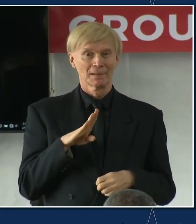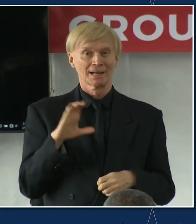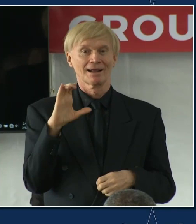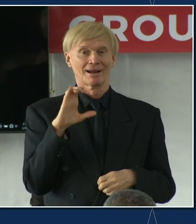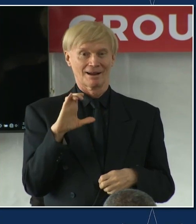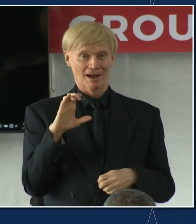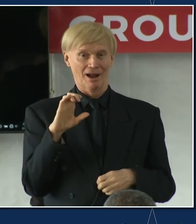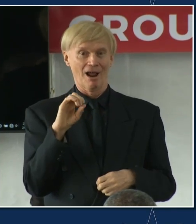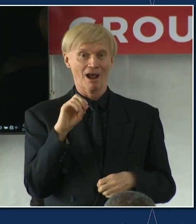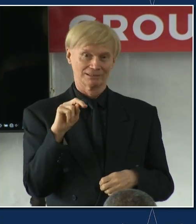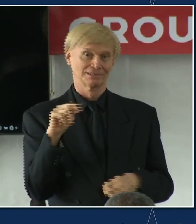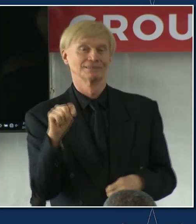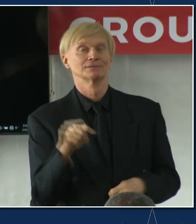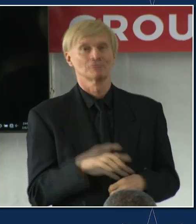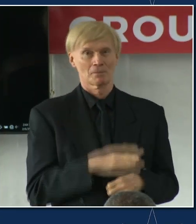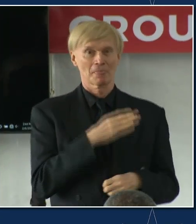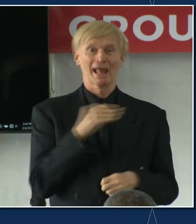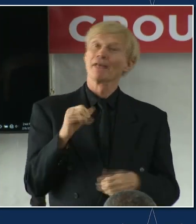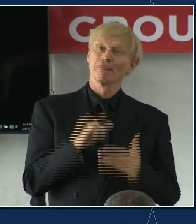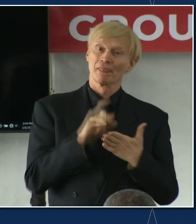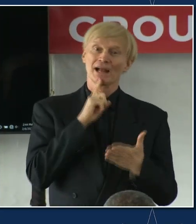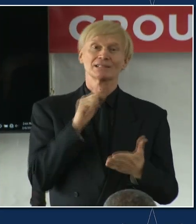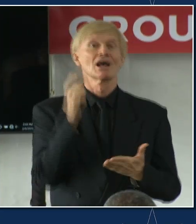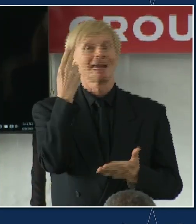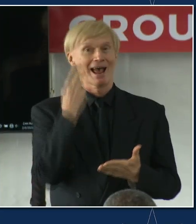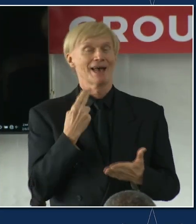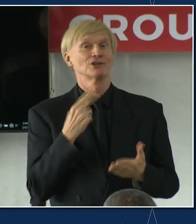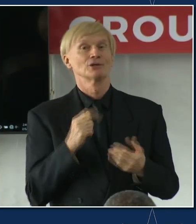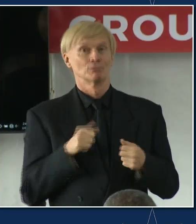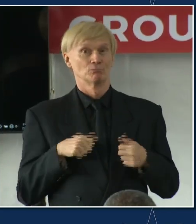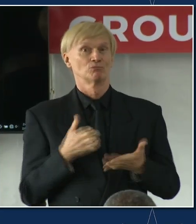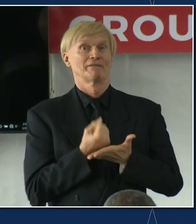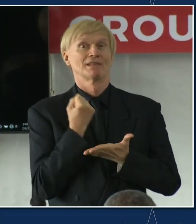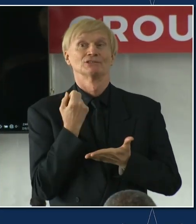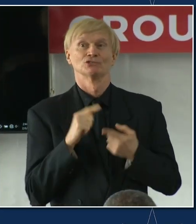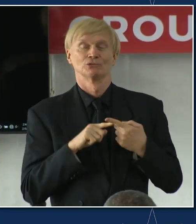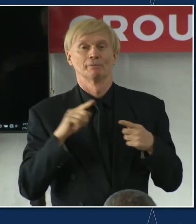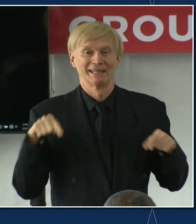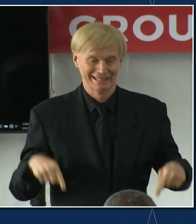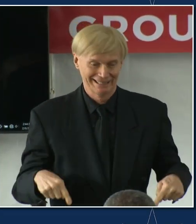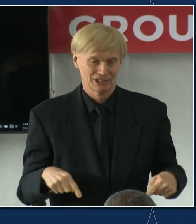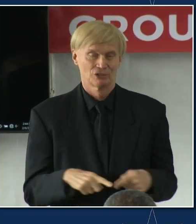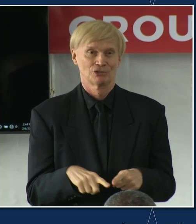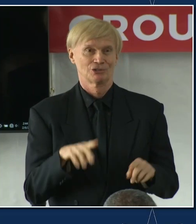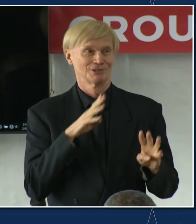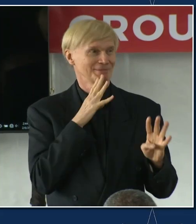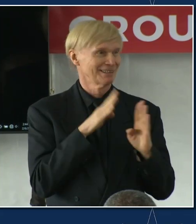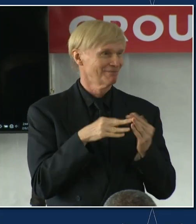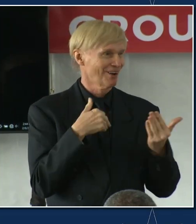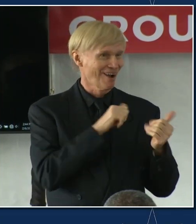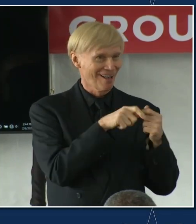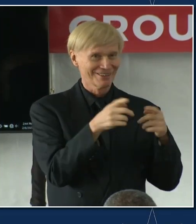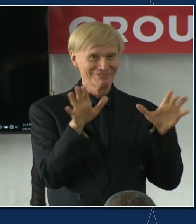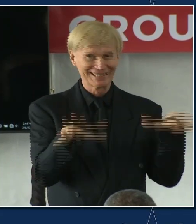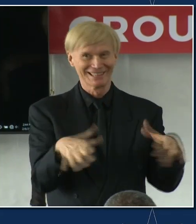And it is an honor and a pleasure to be here among all you fantastic neighbors,